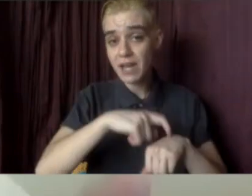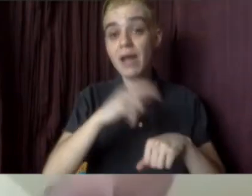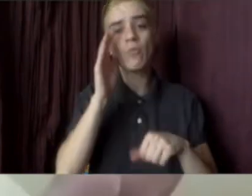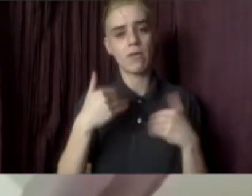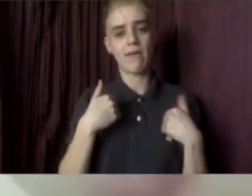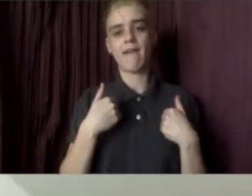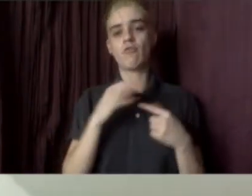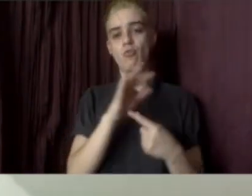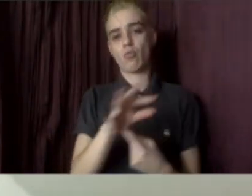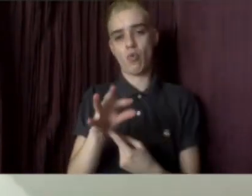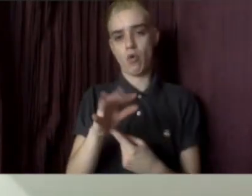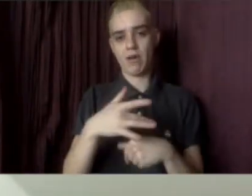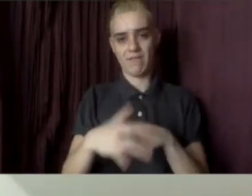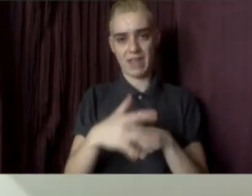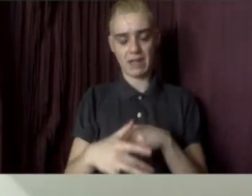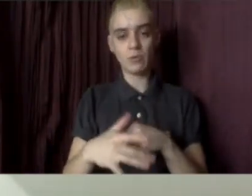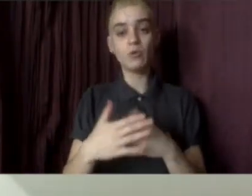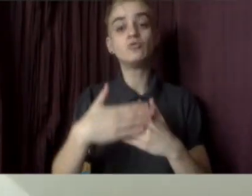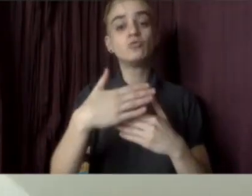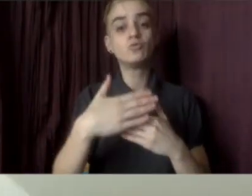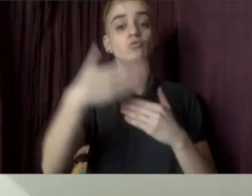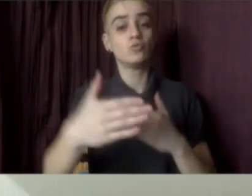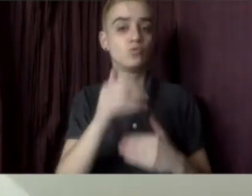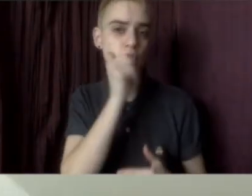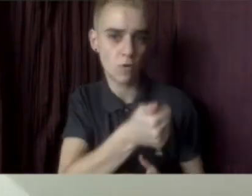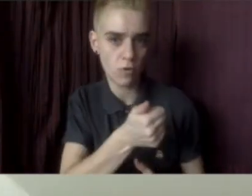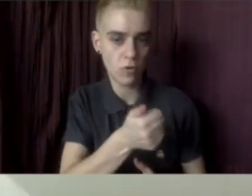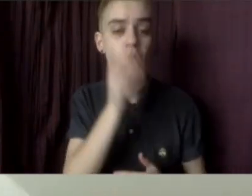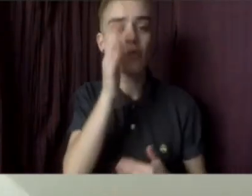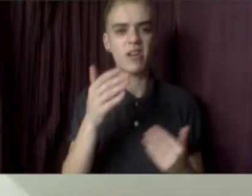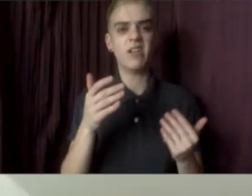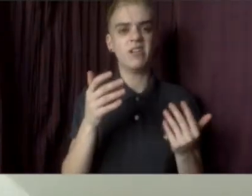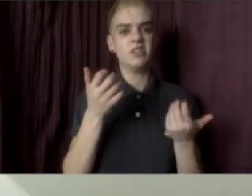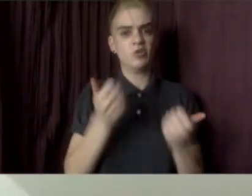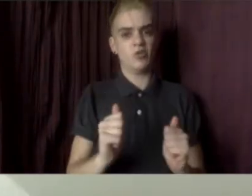the links that are in the chat.